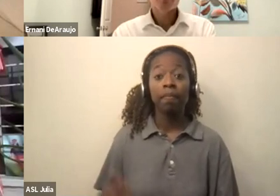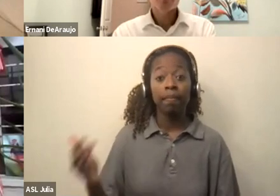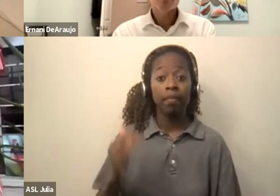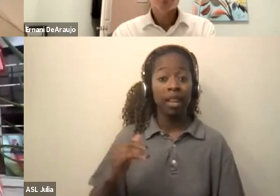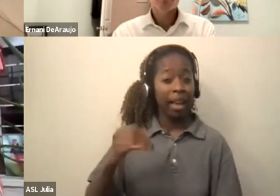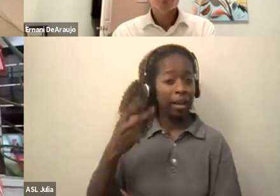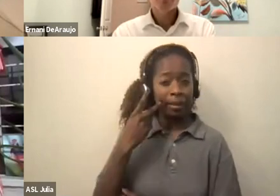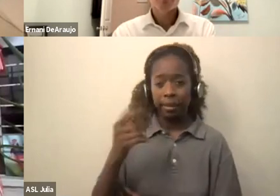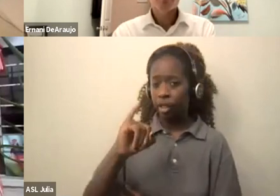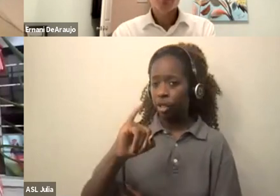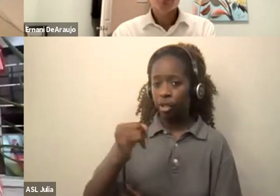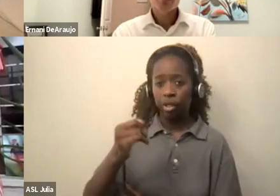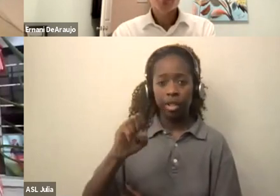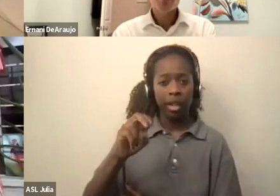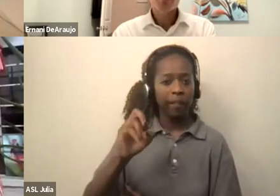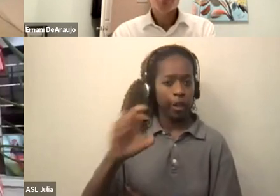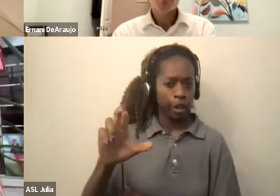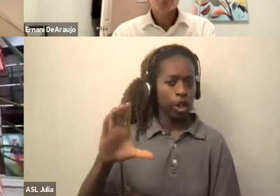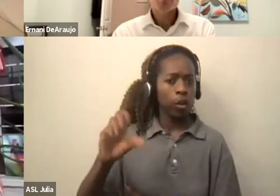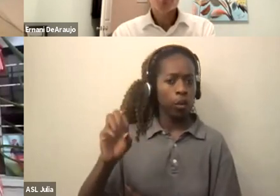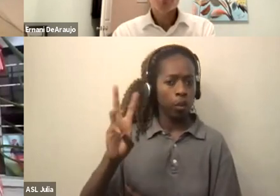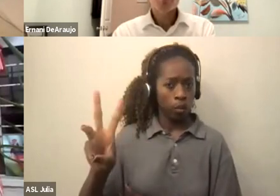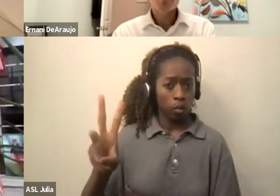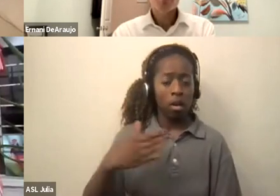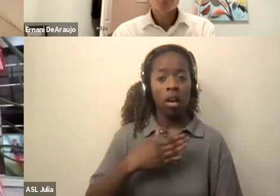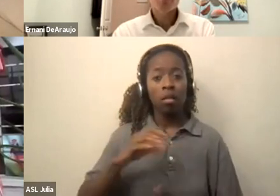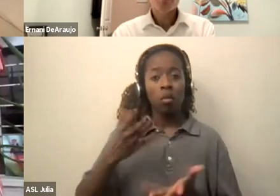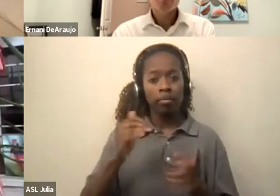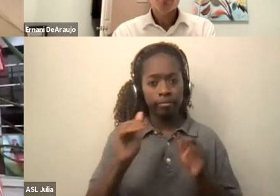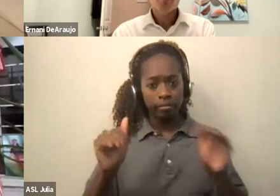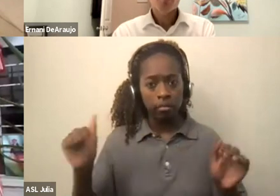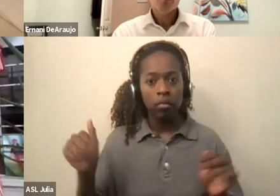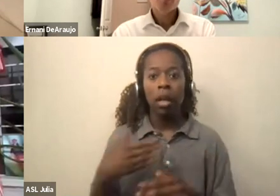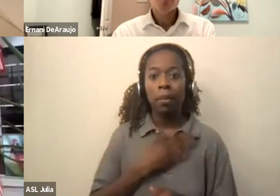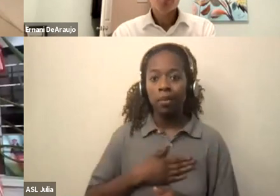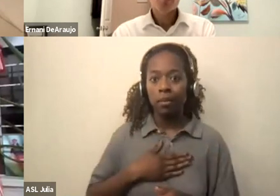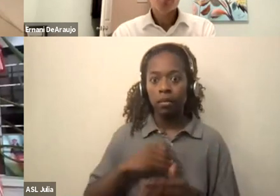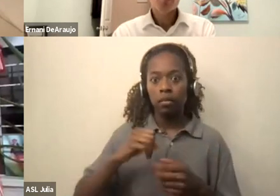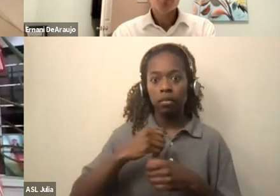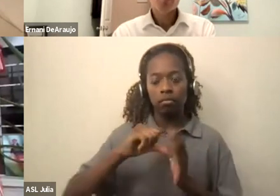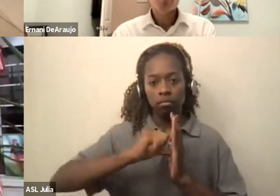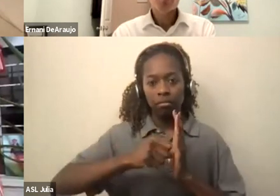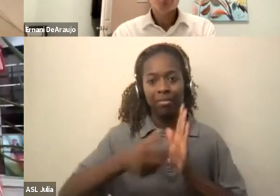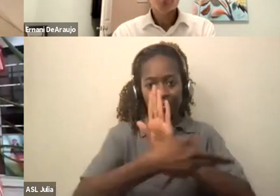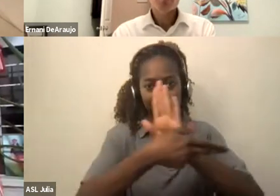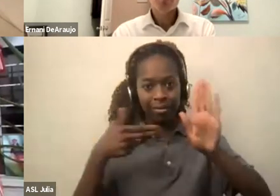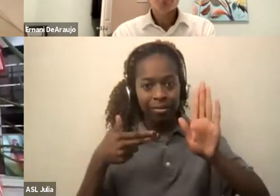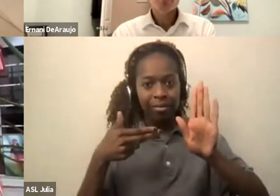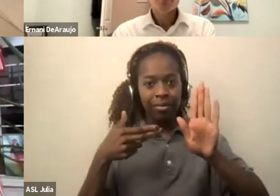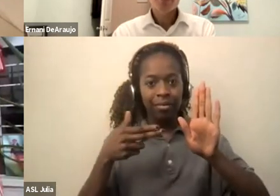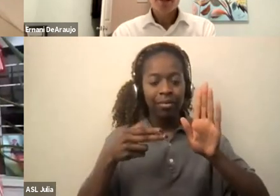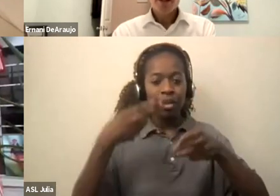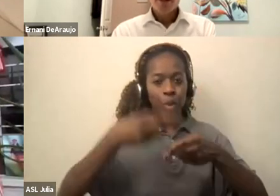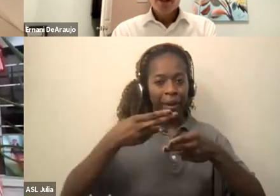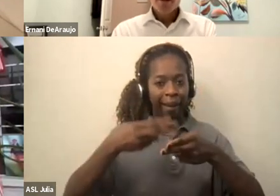signed into the meeting just a friendly reminder if you can please make sure that you're named in the meeting under the same name that you used to sign up that will